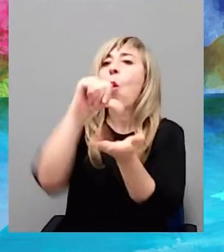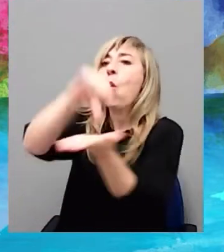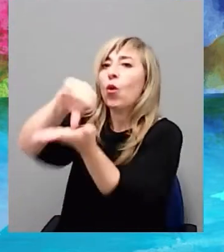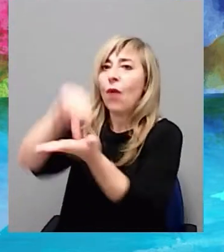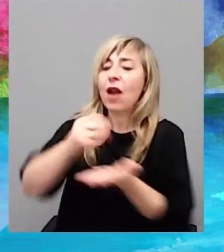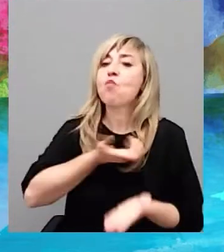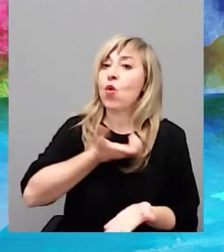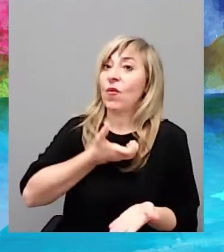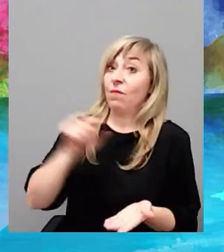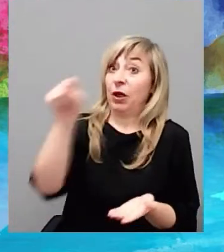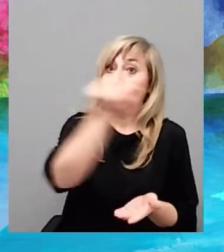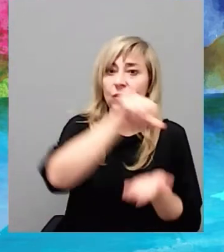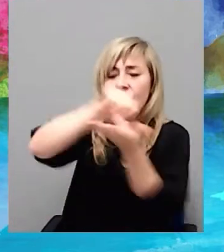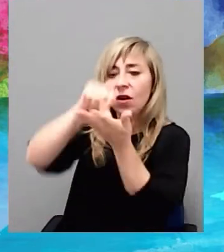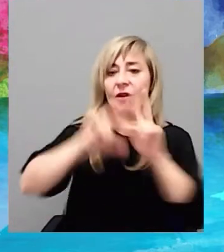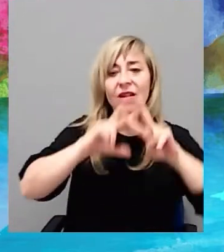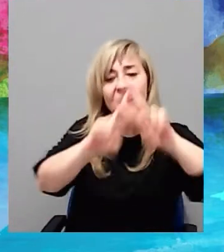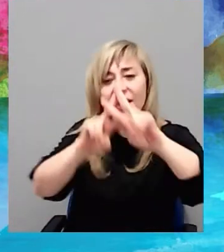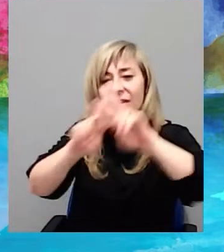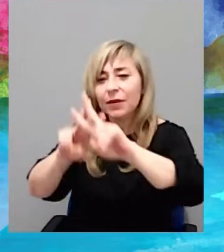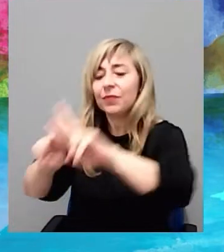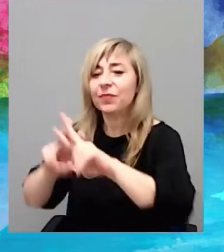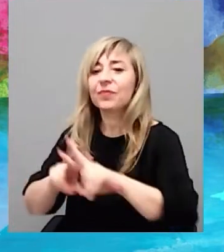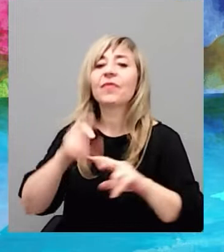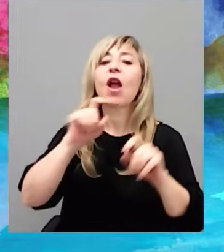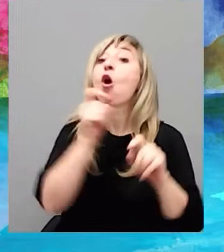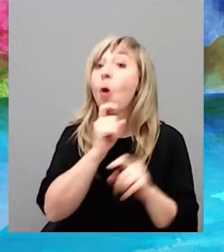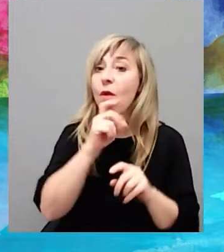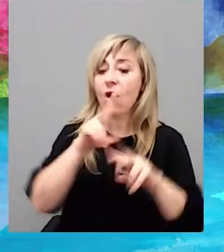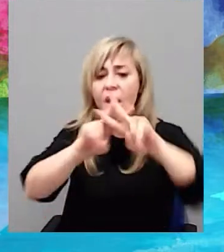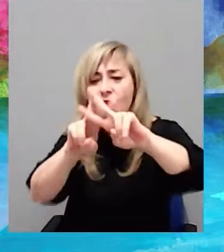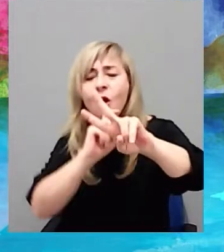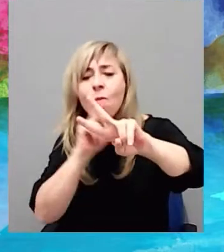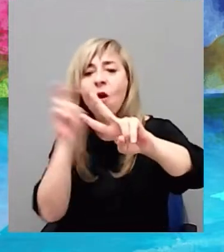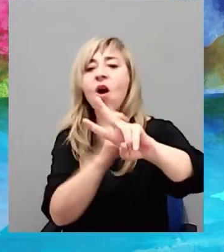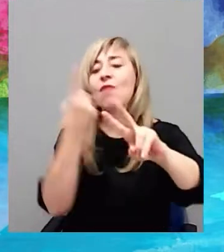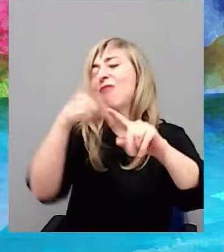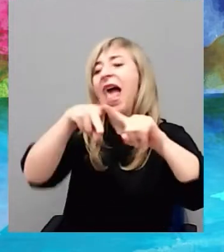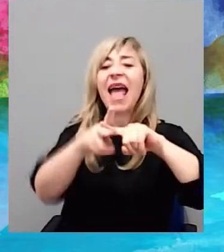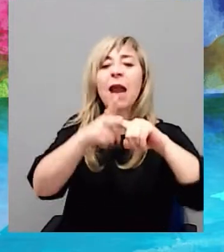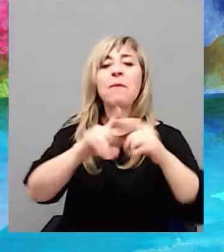urban situations through our technological tool.